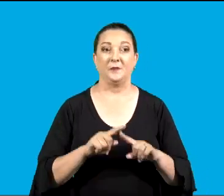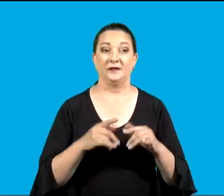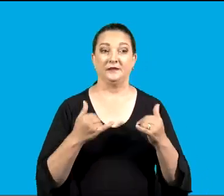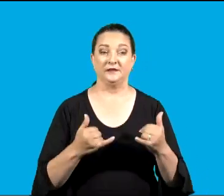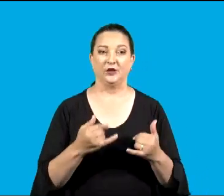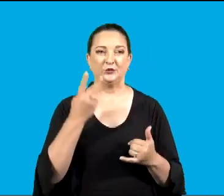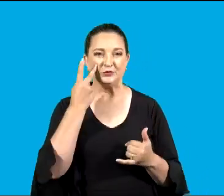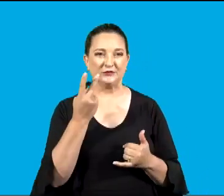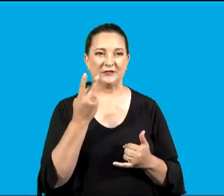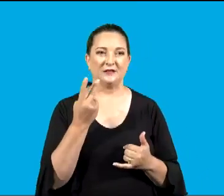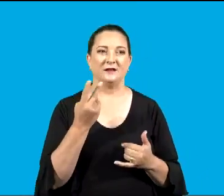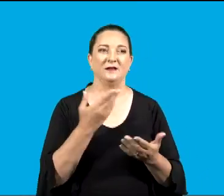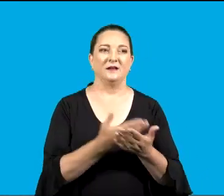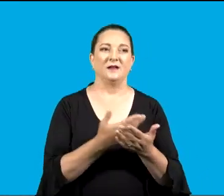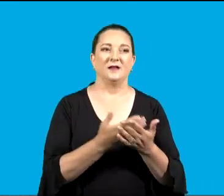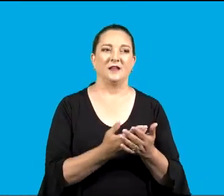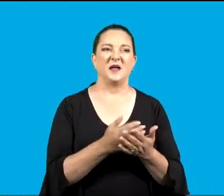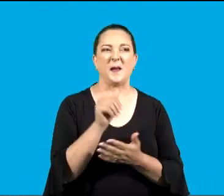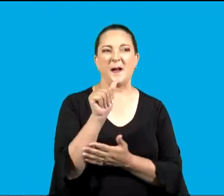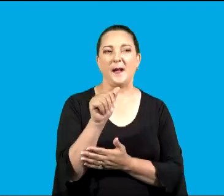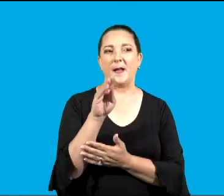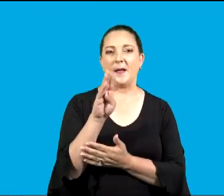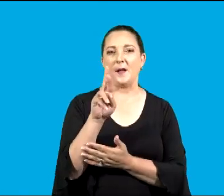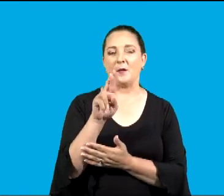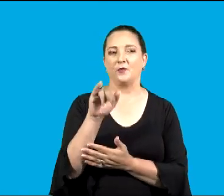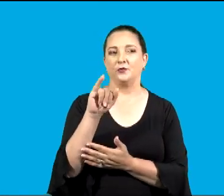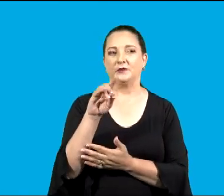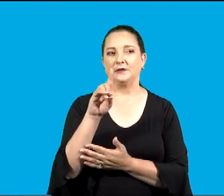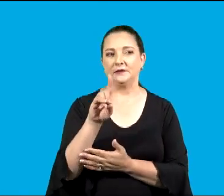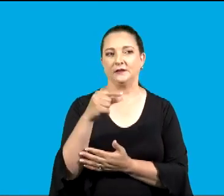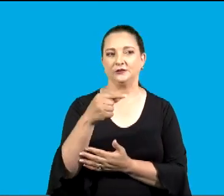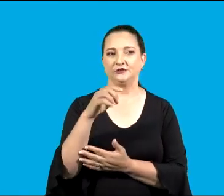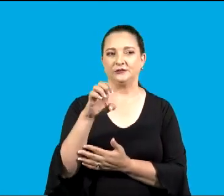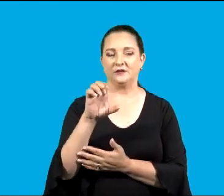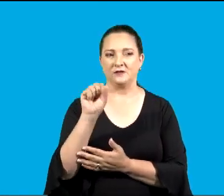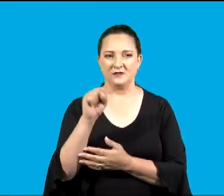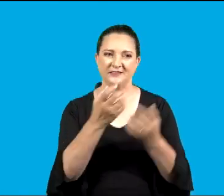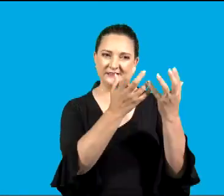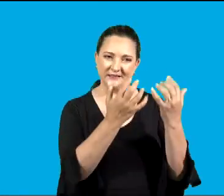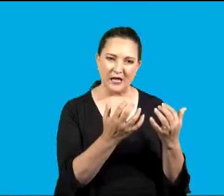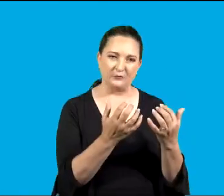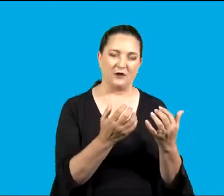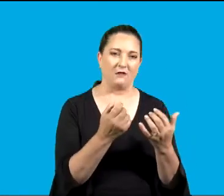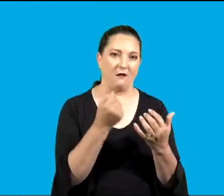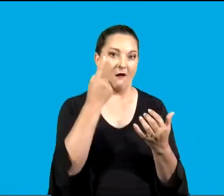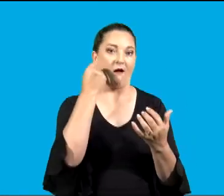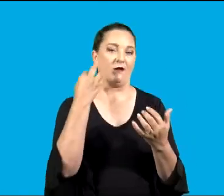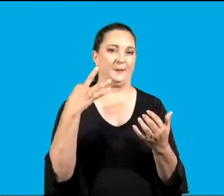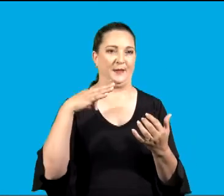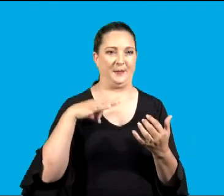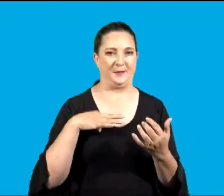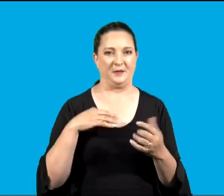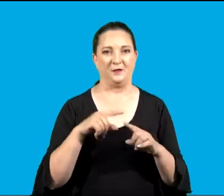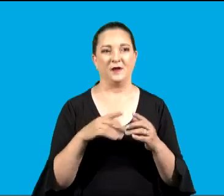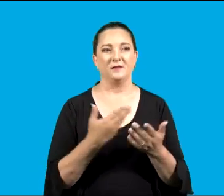The abridged statement of comprehensive income provides a summary of a company's financial performance over a specific period,